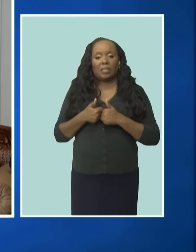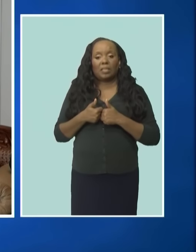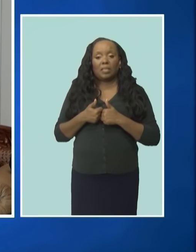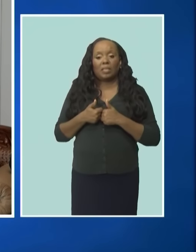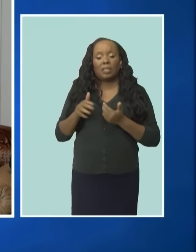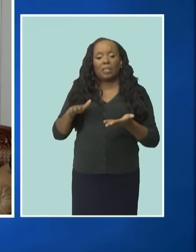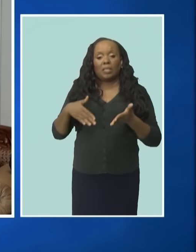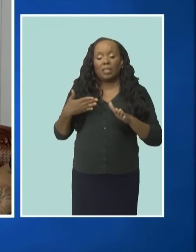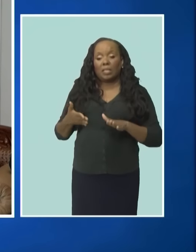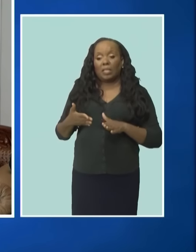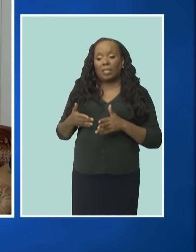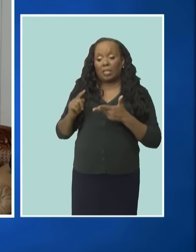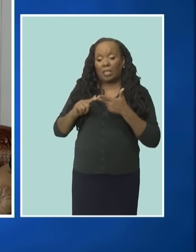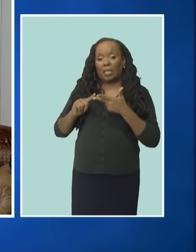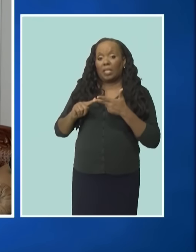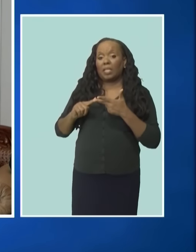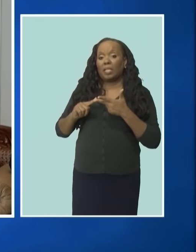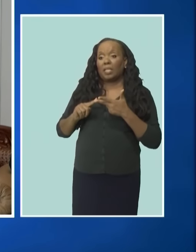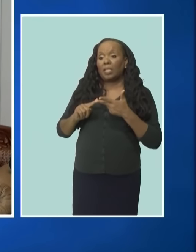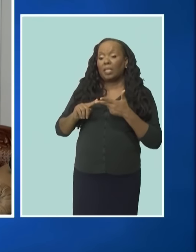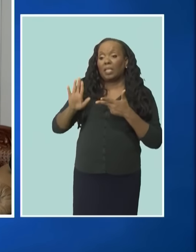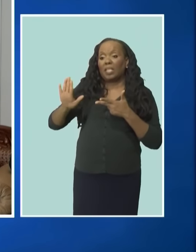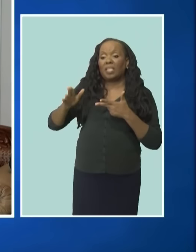grieving, but I know that they would love